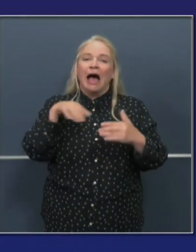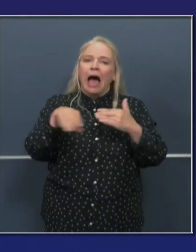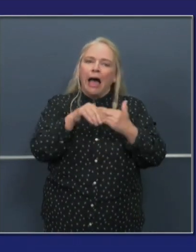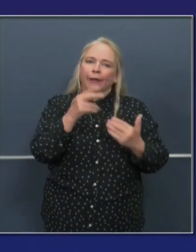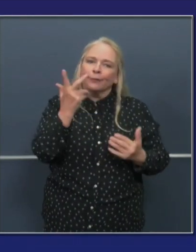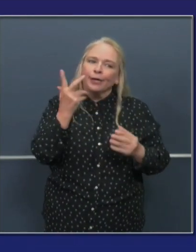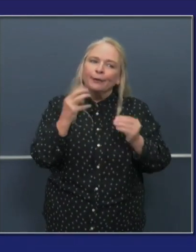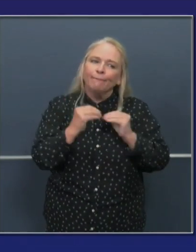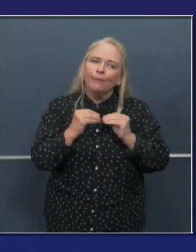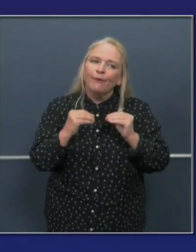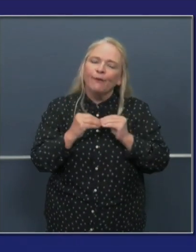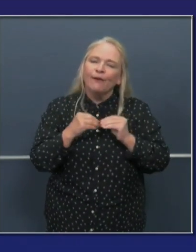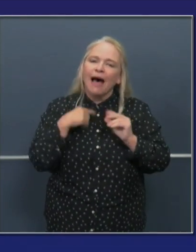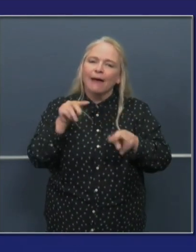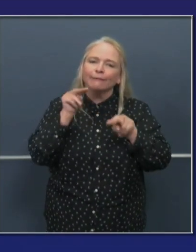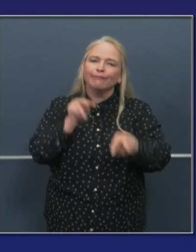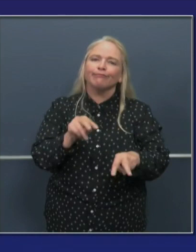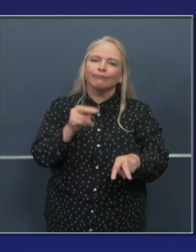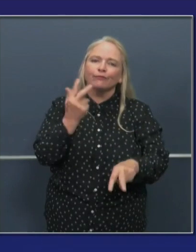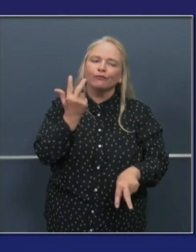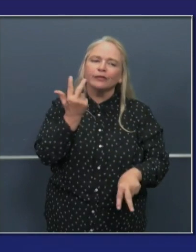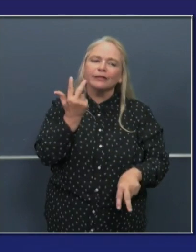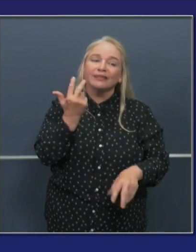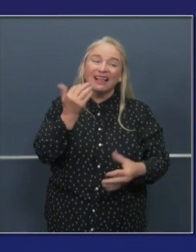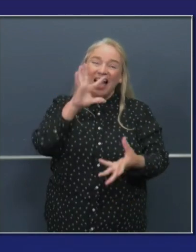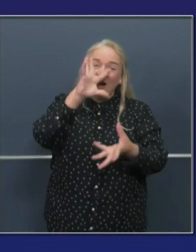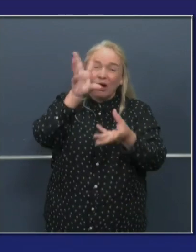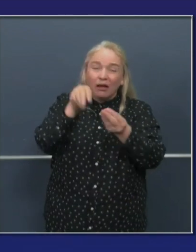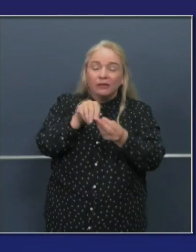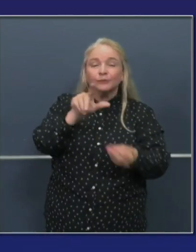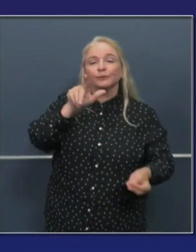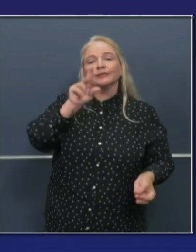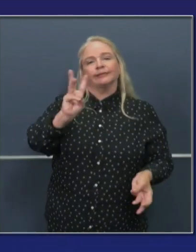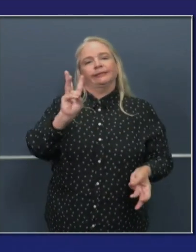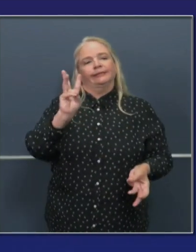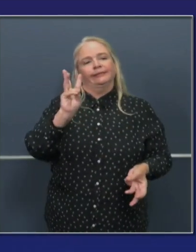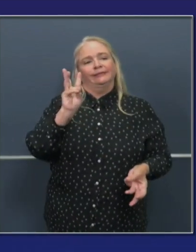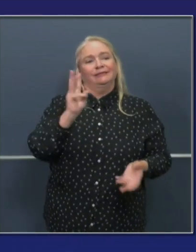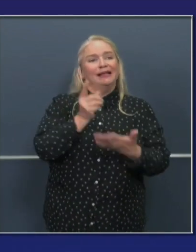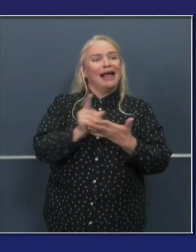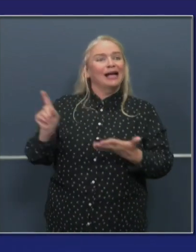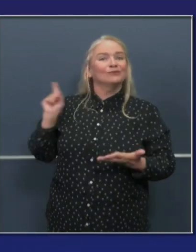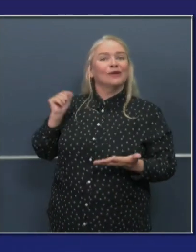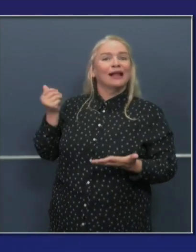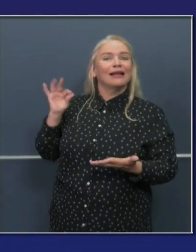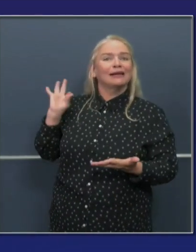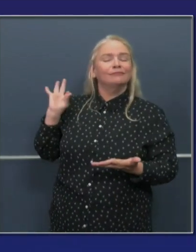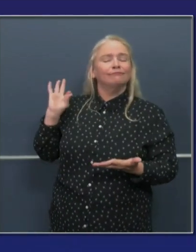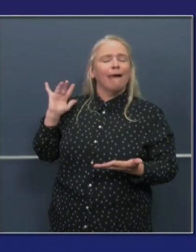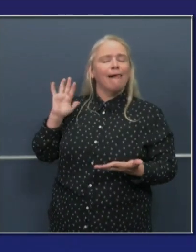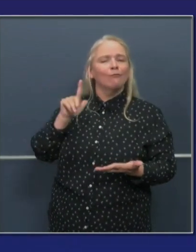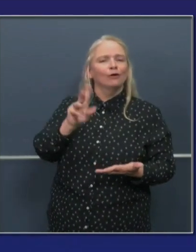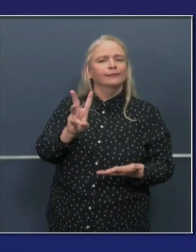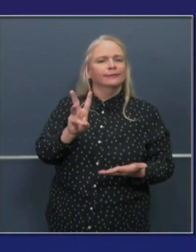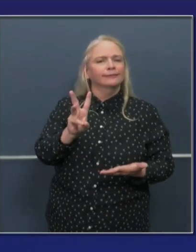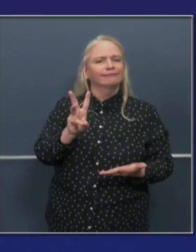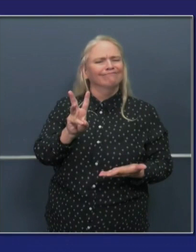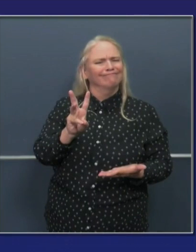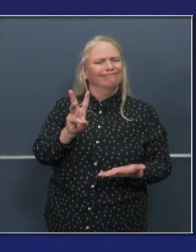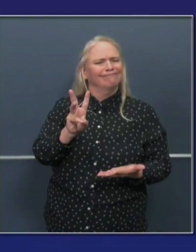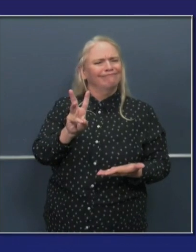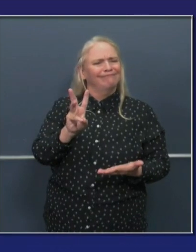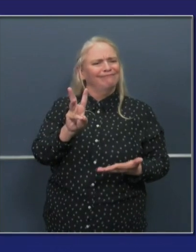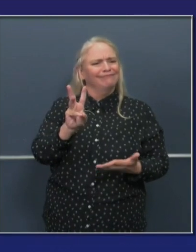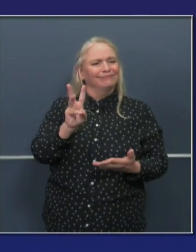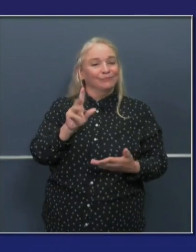the monitoring list for a total of 26. A week or so ago, we had 19 counties on the list, 23 counties